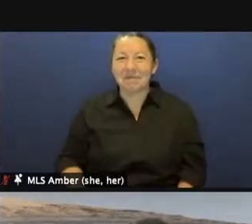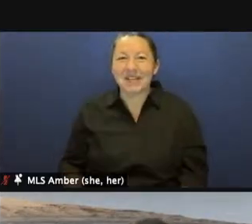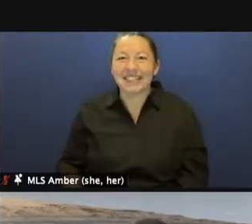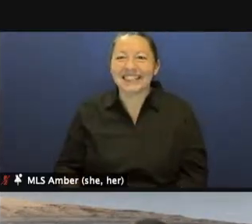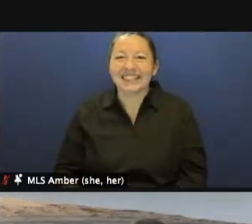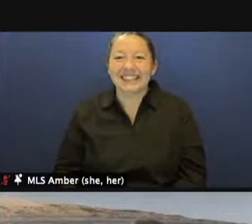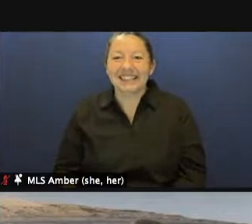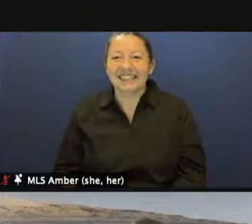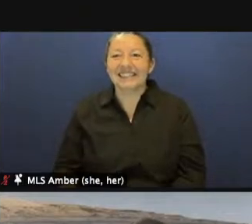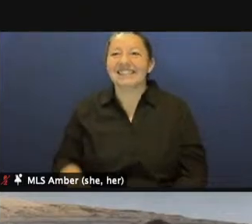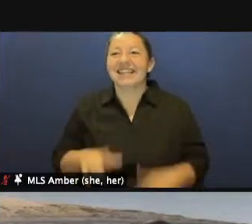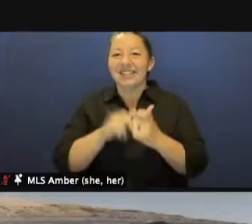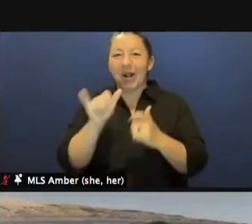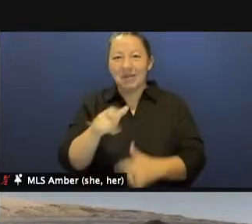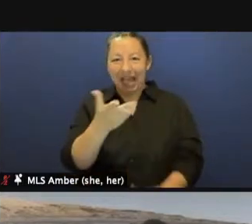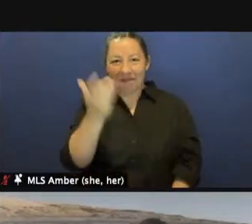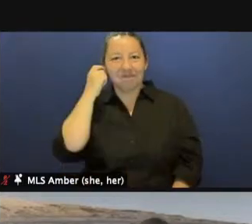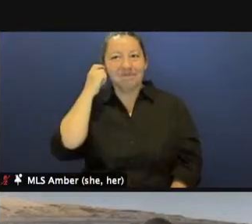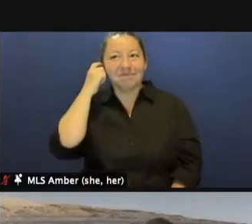and start them.